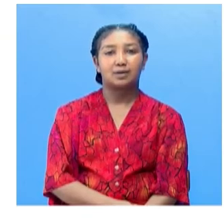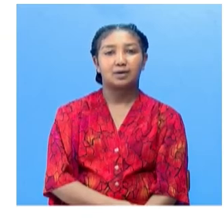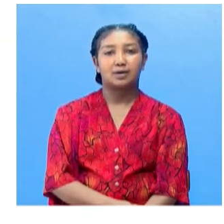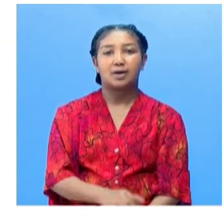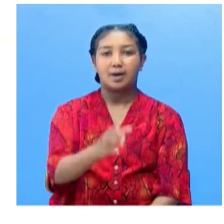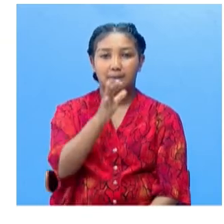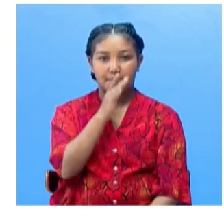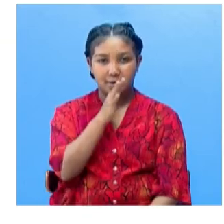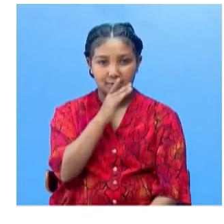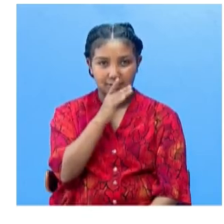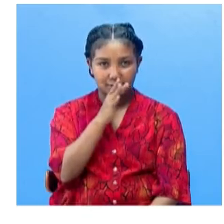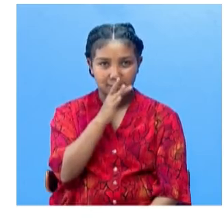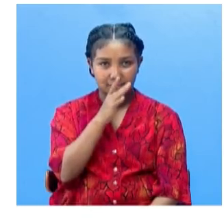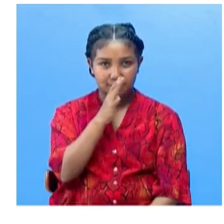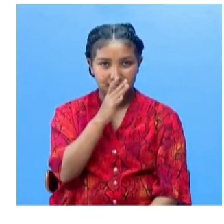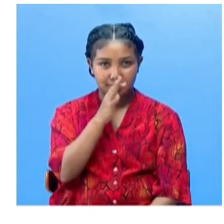mother,